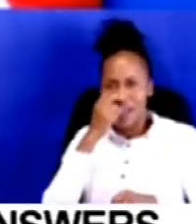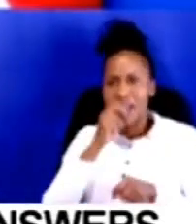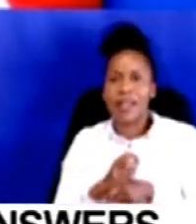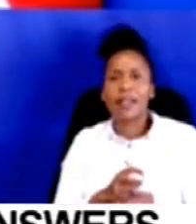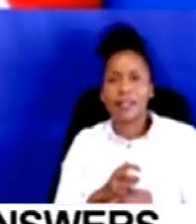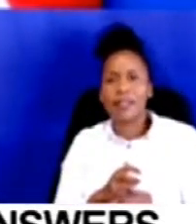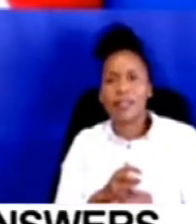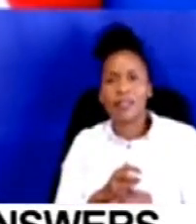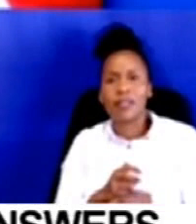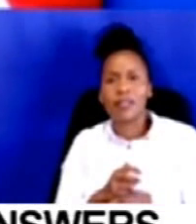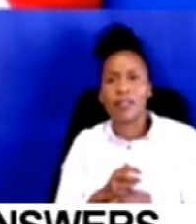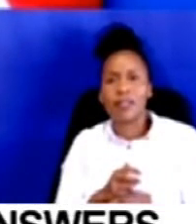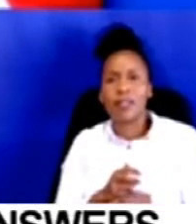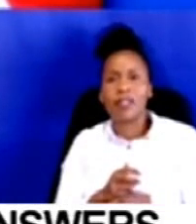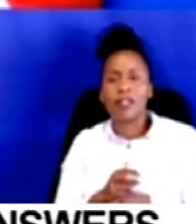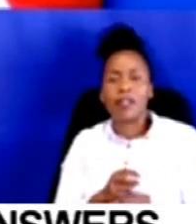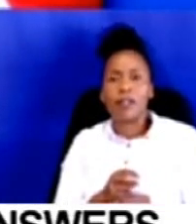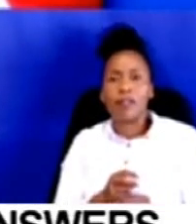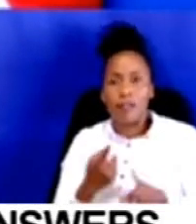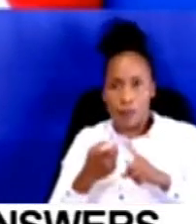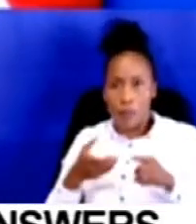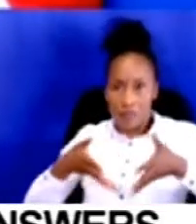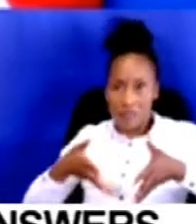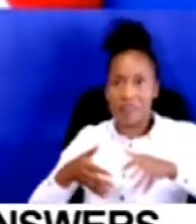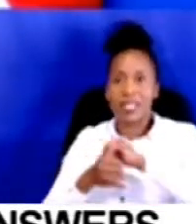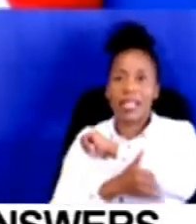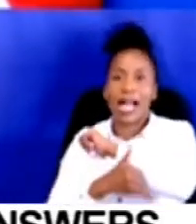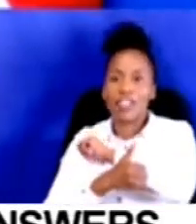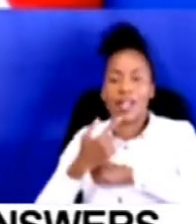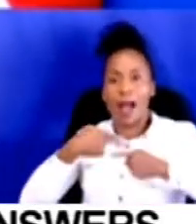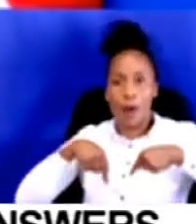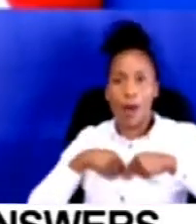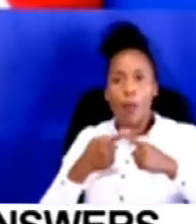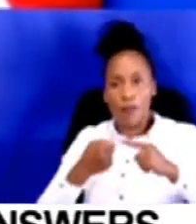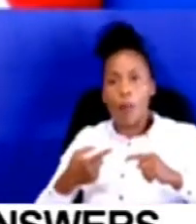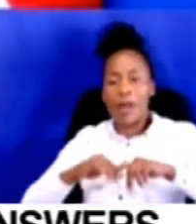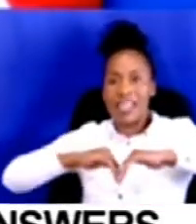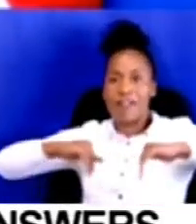from a country like ours. We're coming from a divided past.